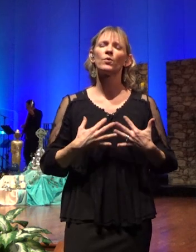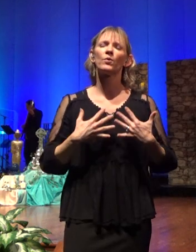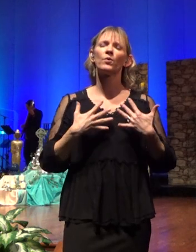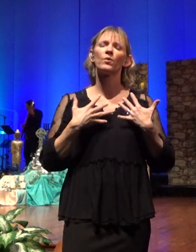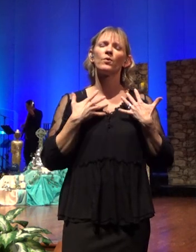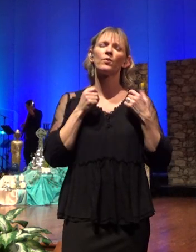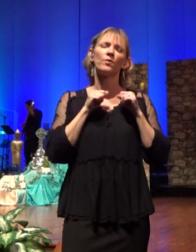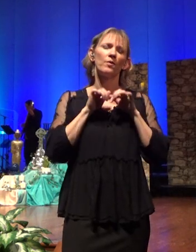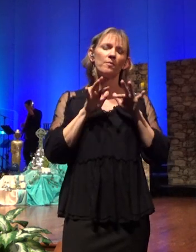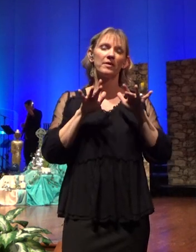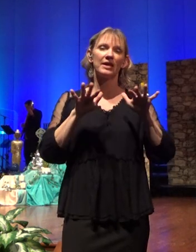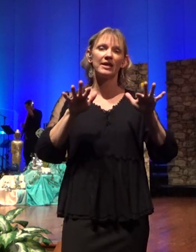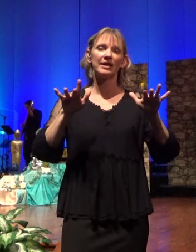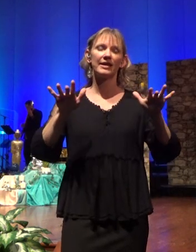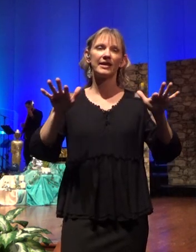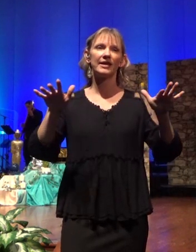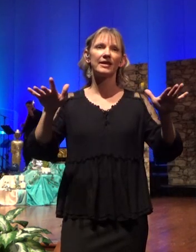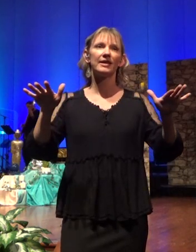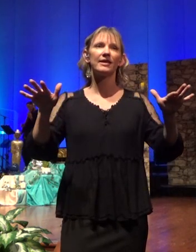through